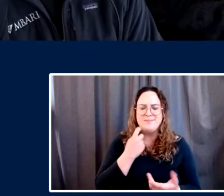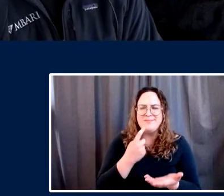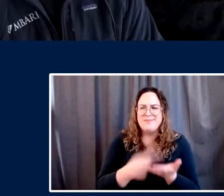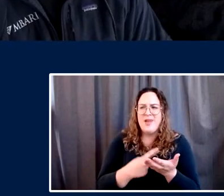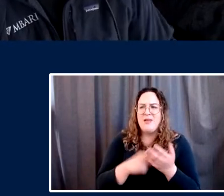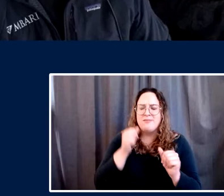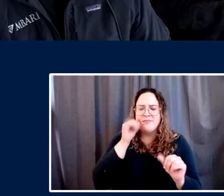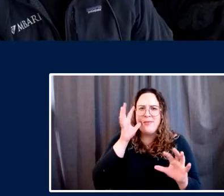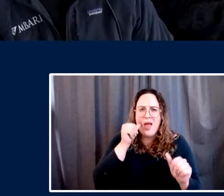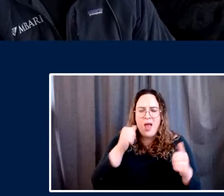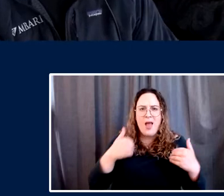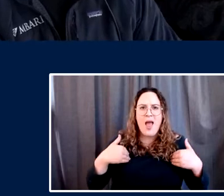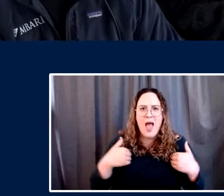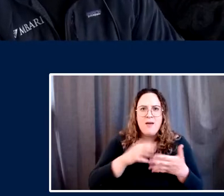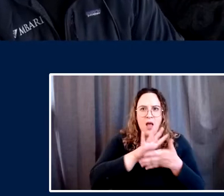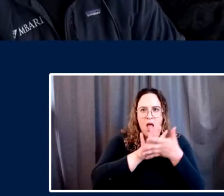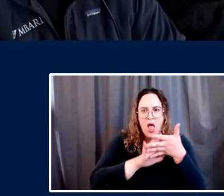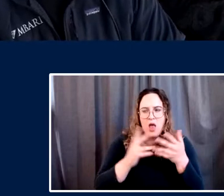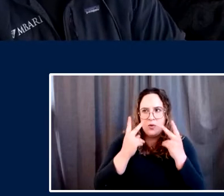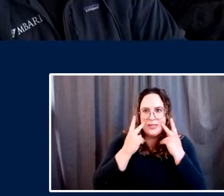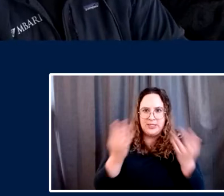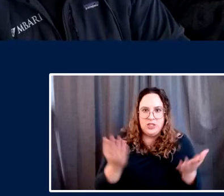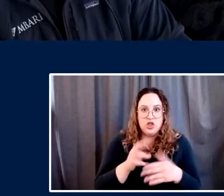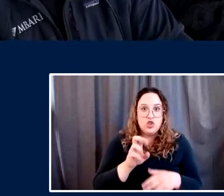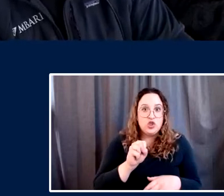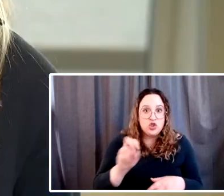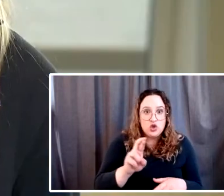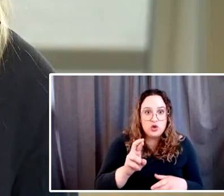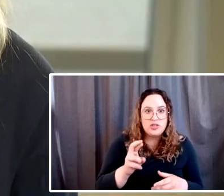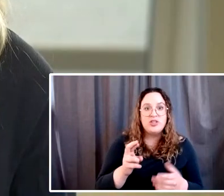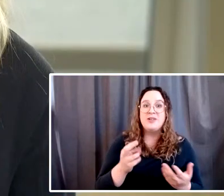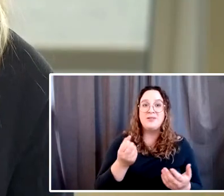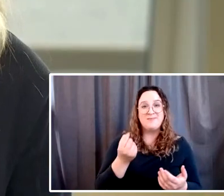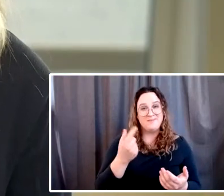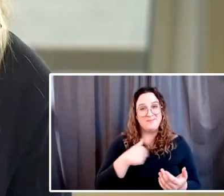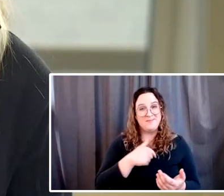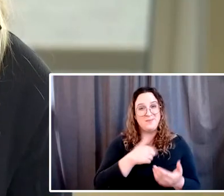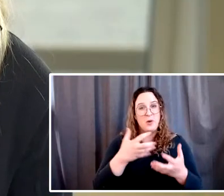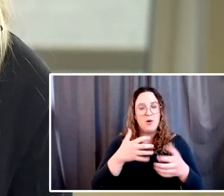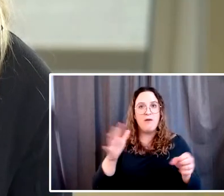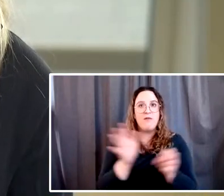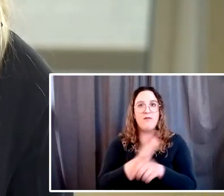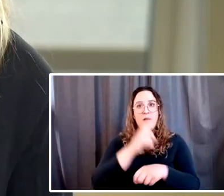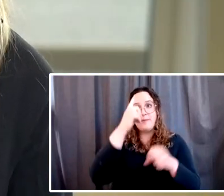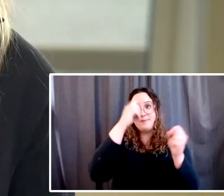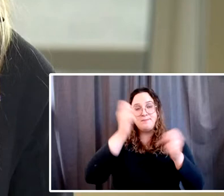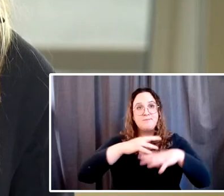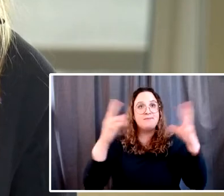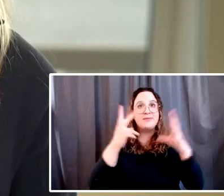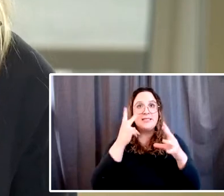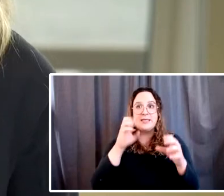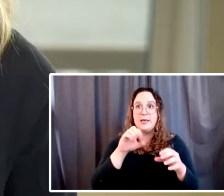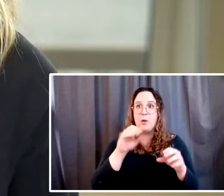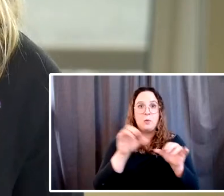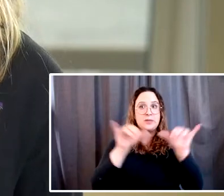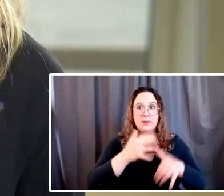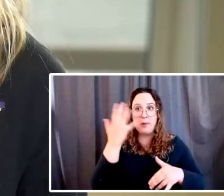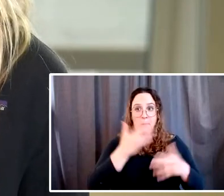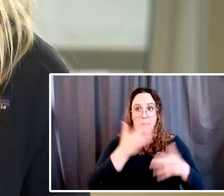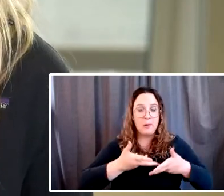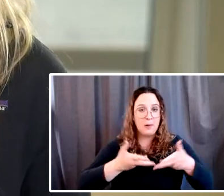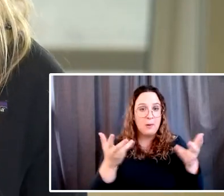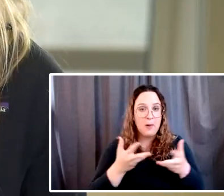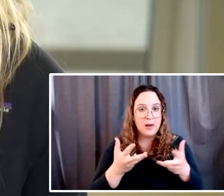in order to get a complete picture and understand the ecosystem as a whole, scientists and engineers need more than just